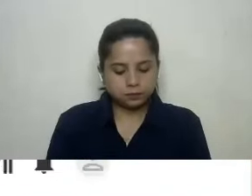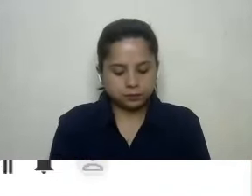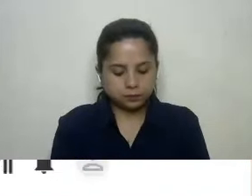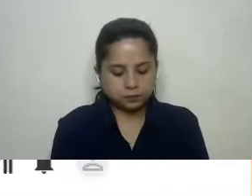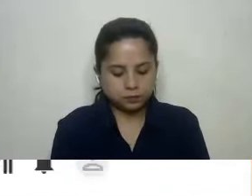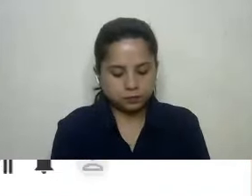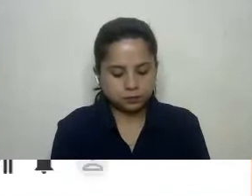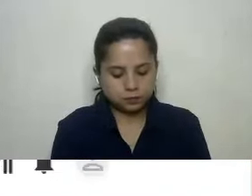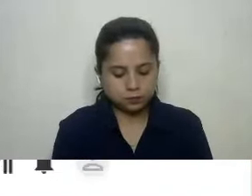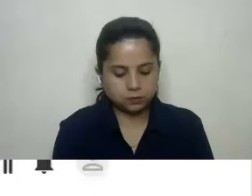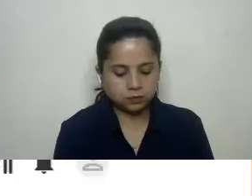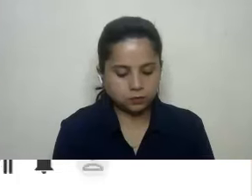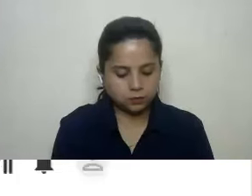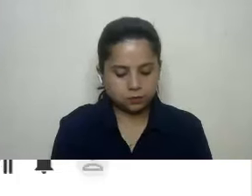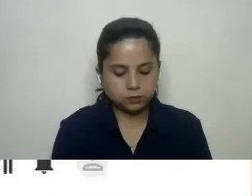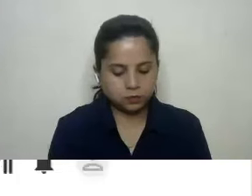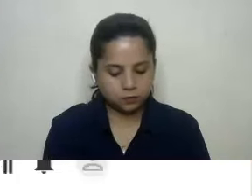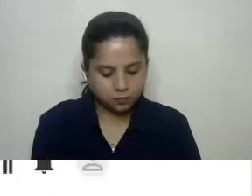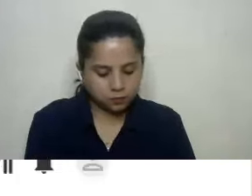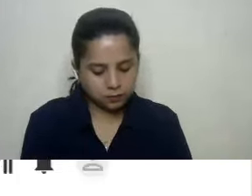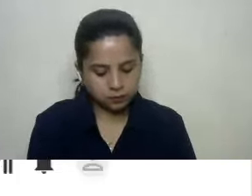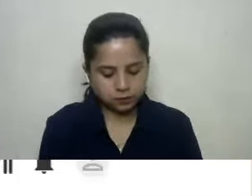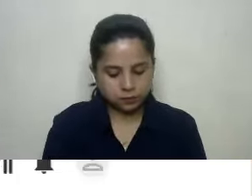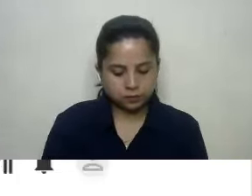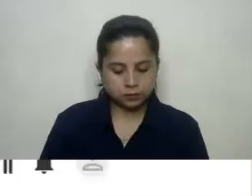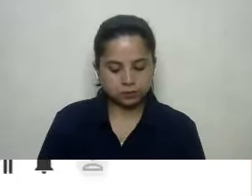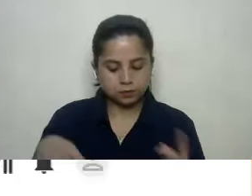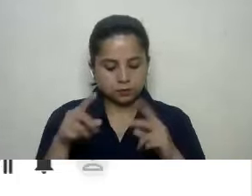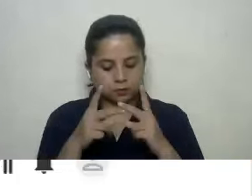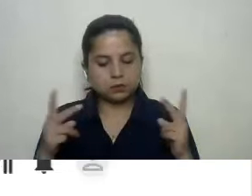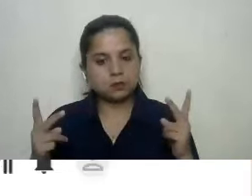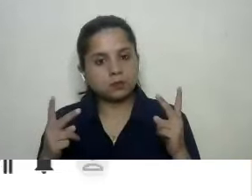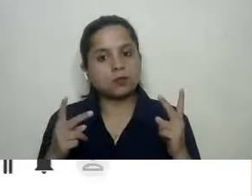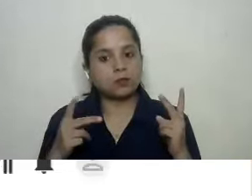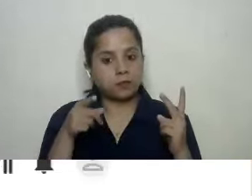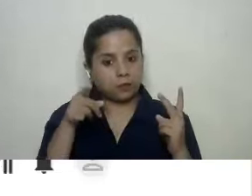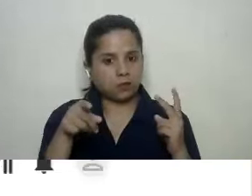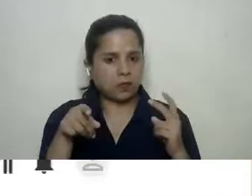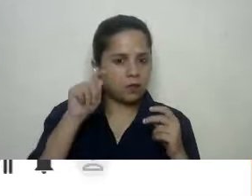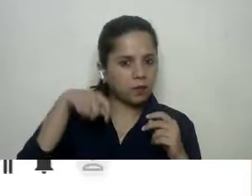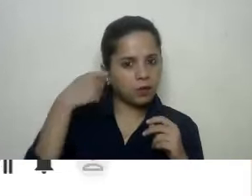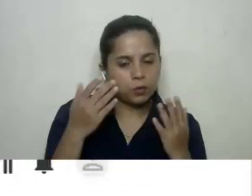All right. So I think the video here, can you play the video, Mahua?